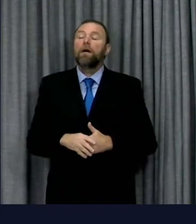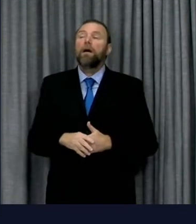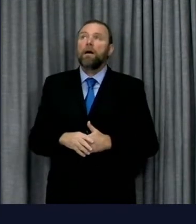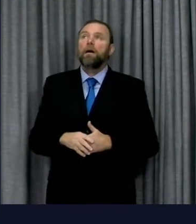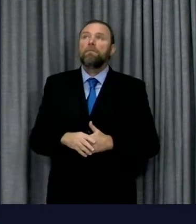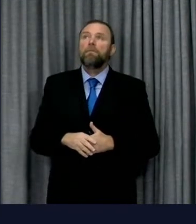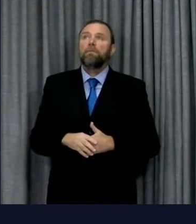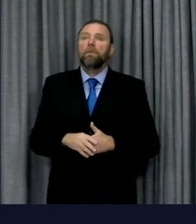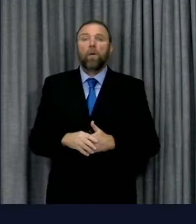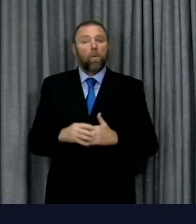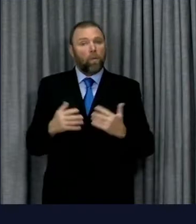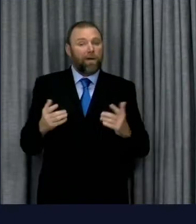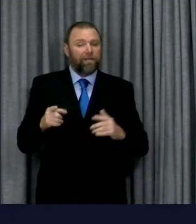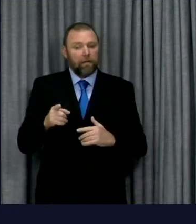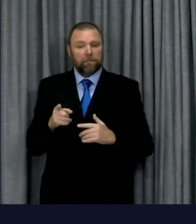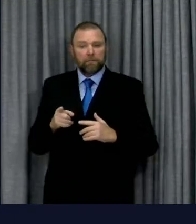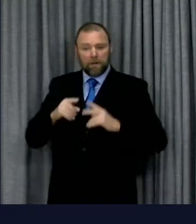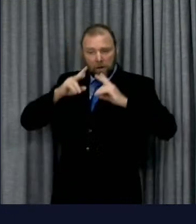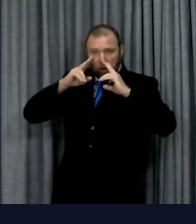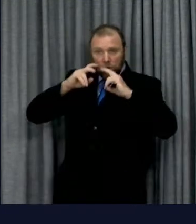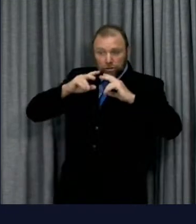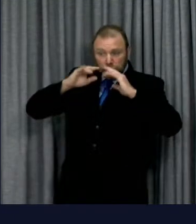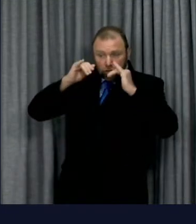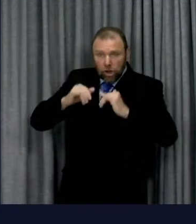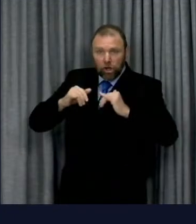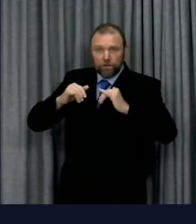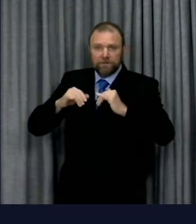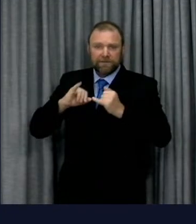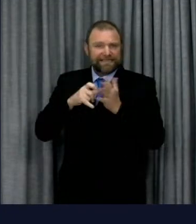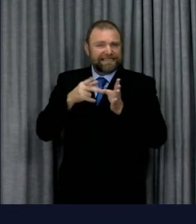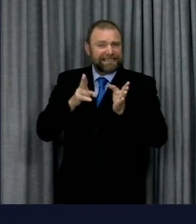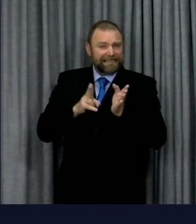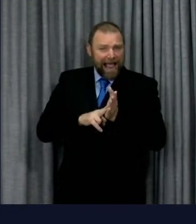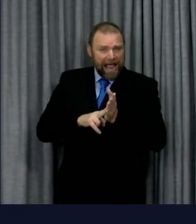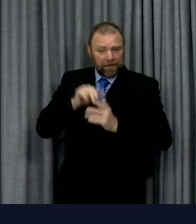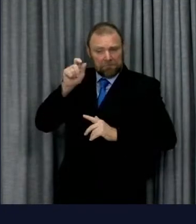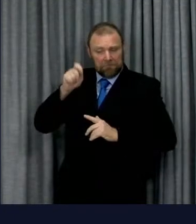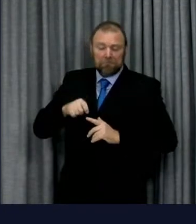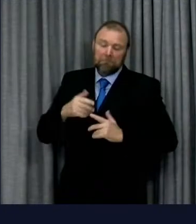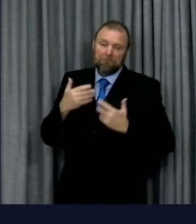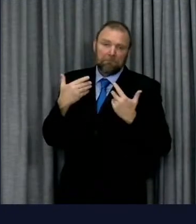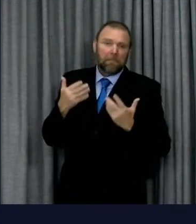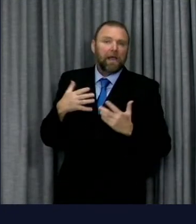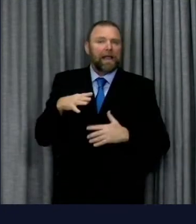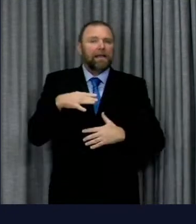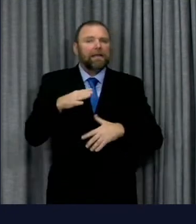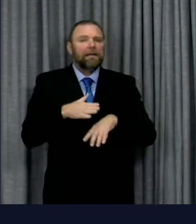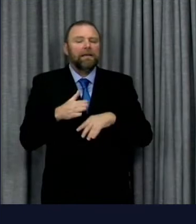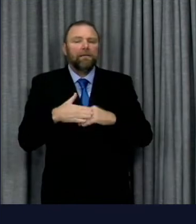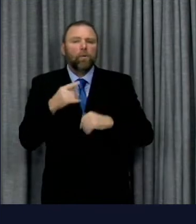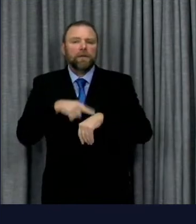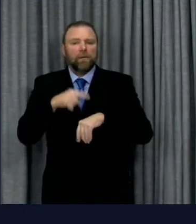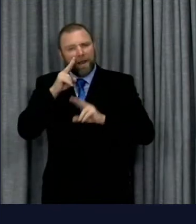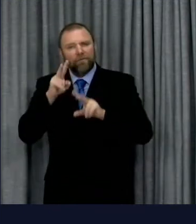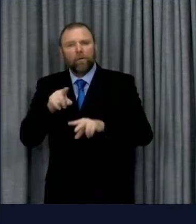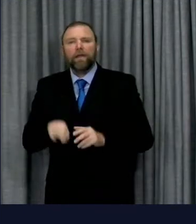right series of measures, I probably need to have a bit more time and a bit more of a chance to look at them and think them